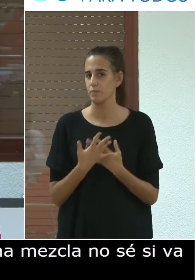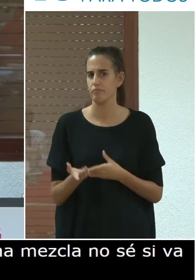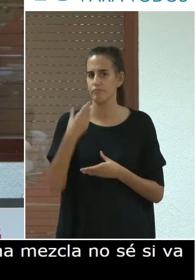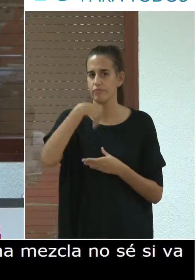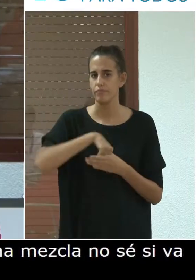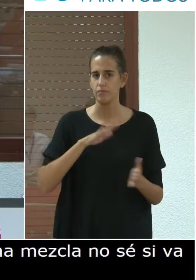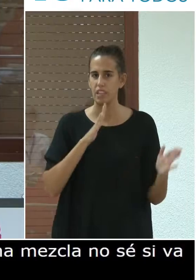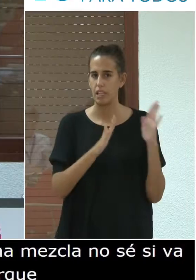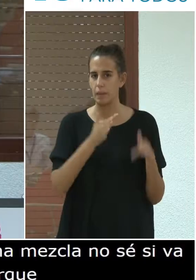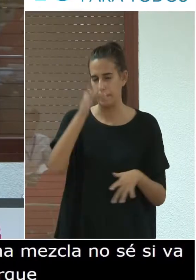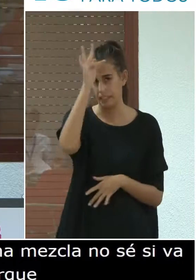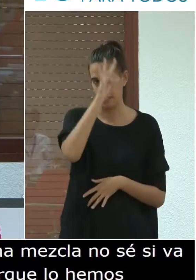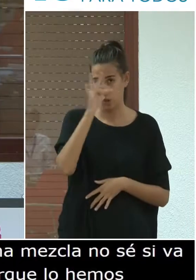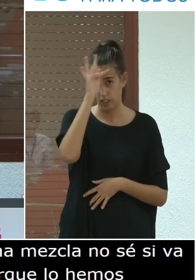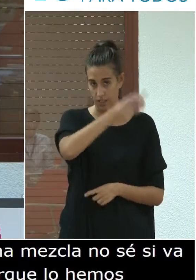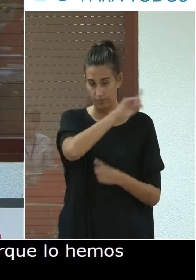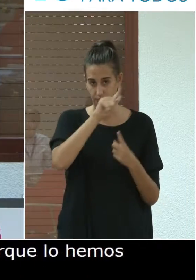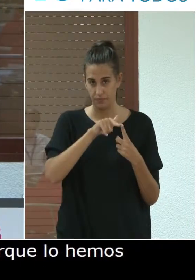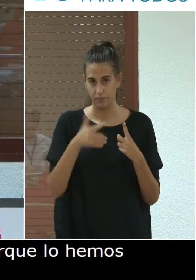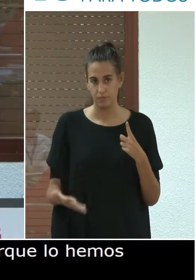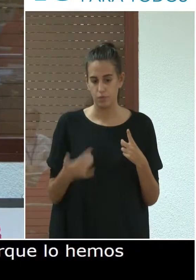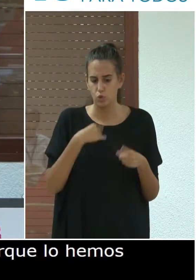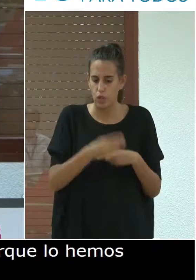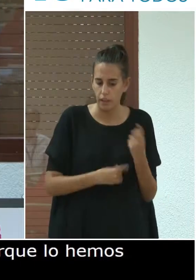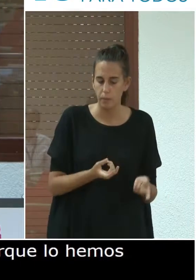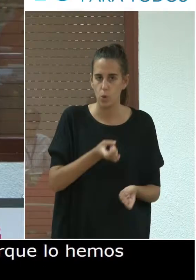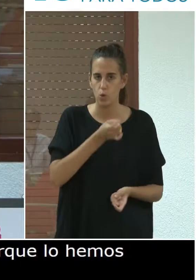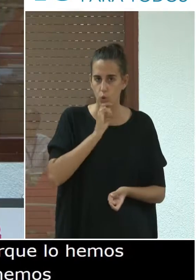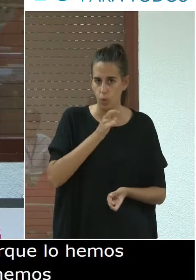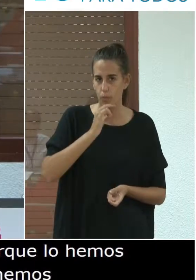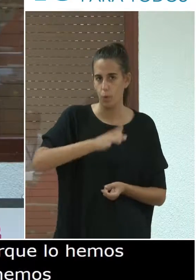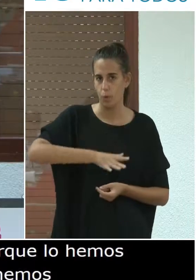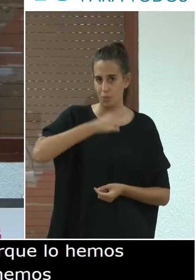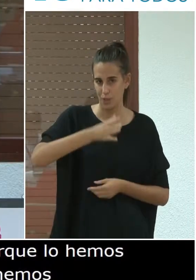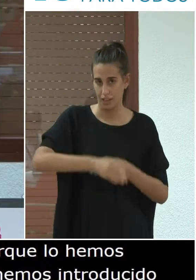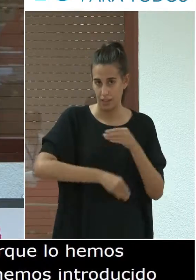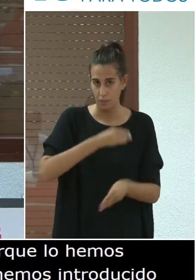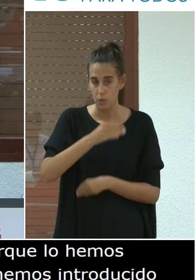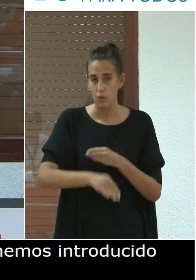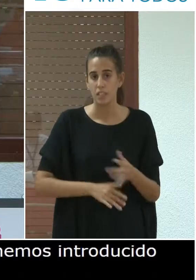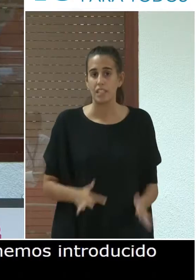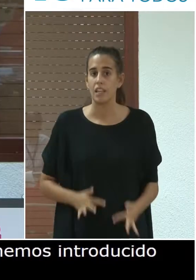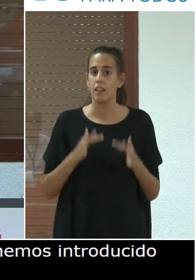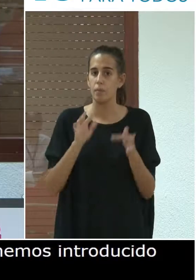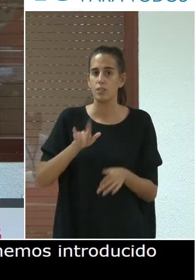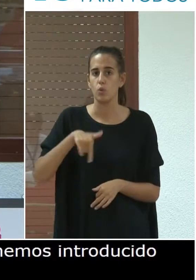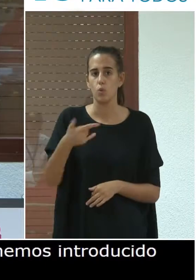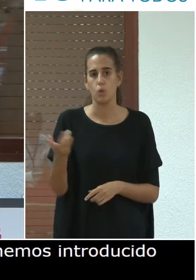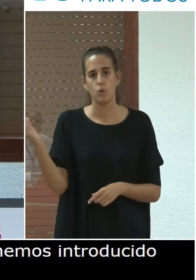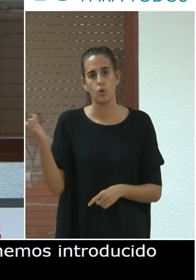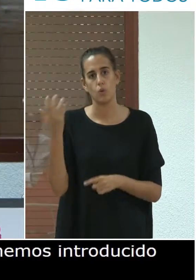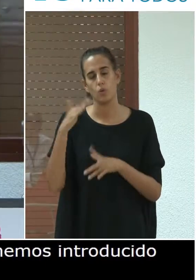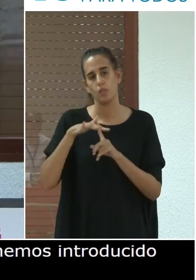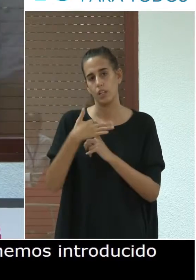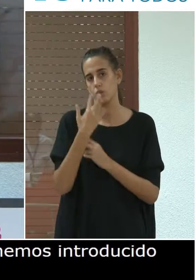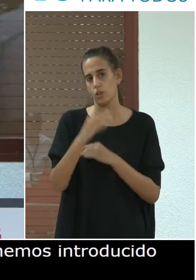this mix, we've included a theoretical side, explaining what we do, how we do it, why we do it. Then we